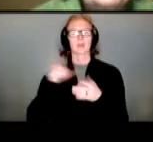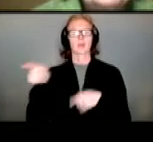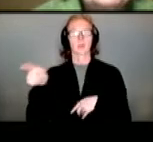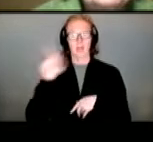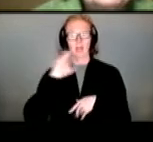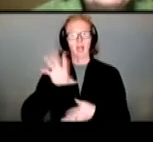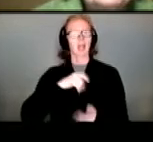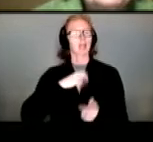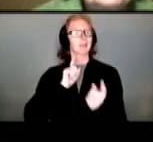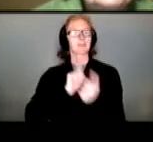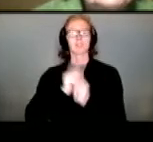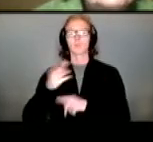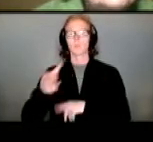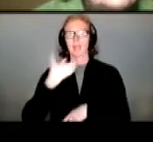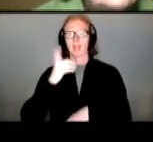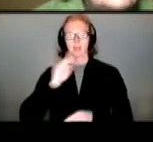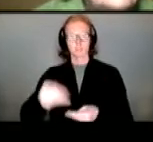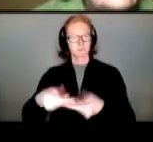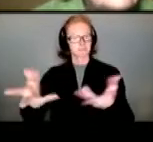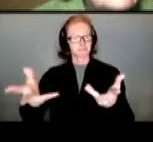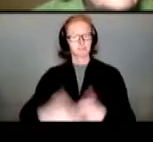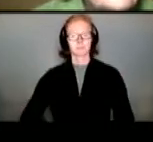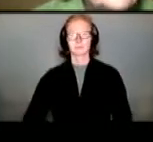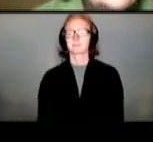there and hand them off to you.